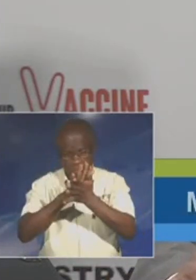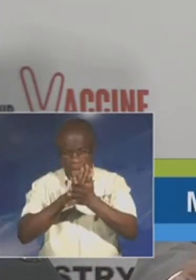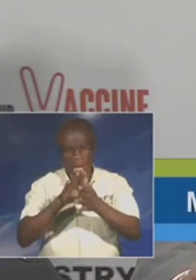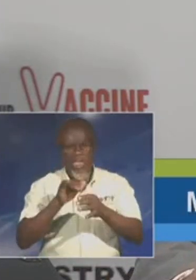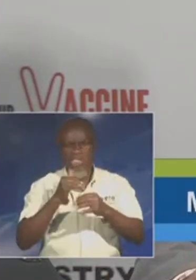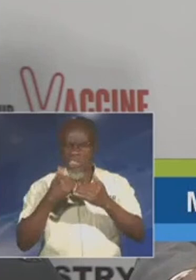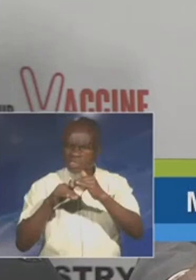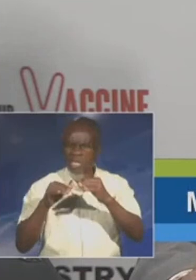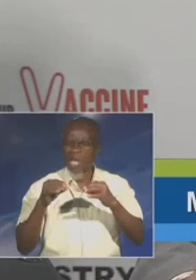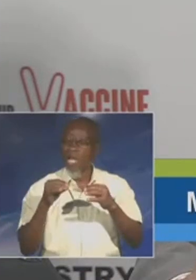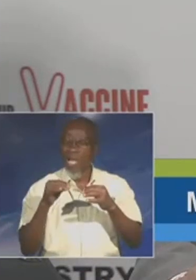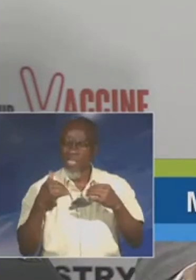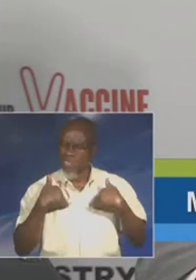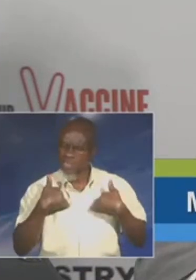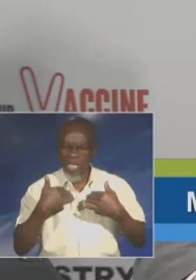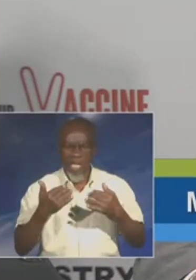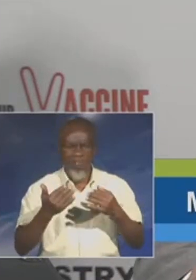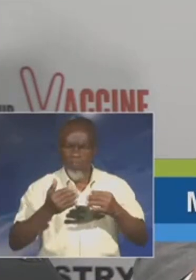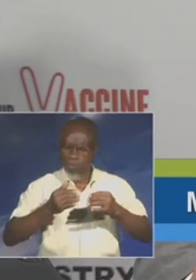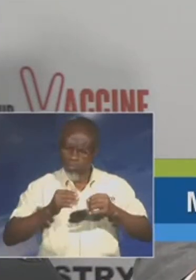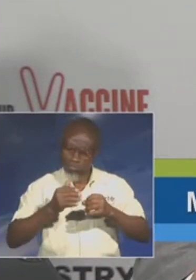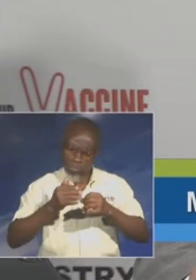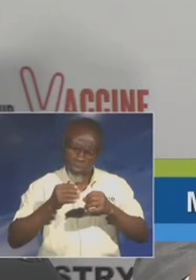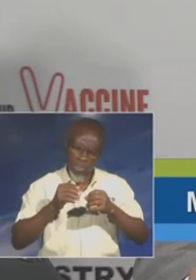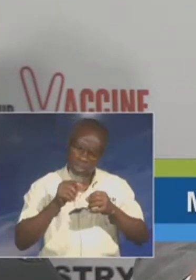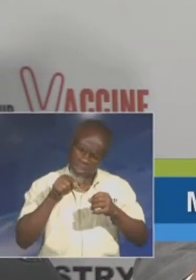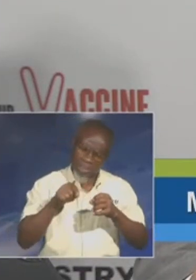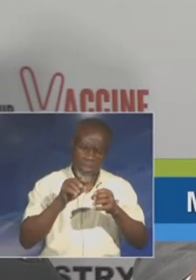of Omicron deaths, I